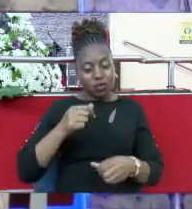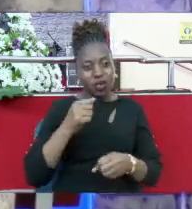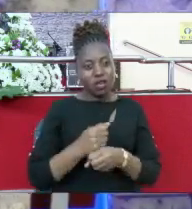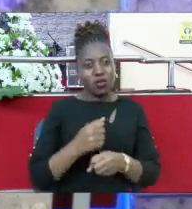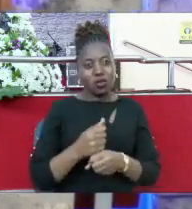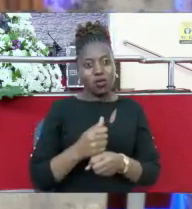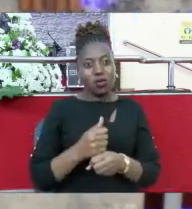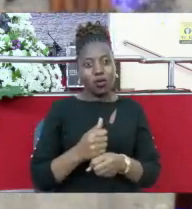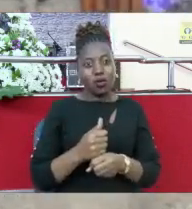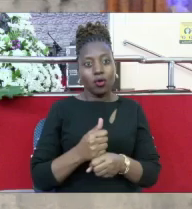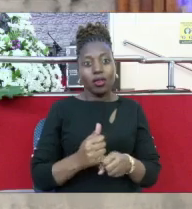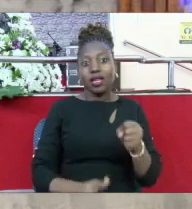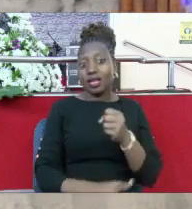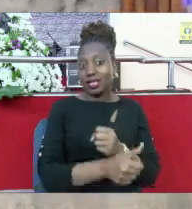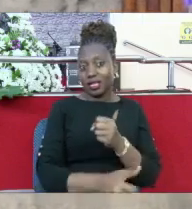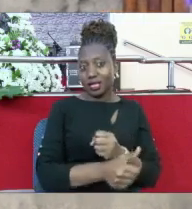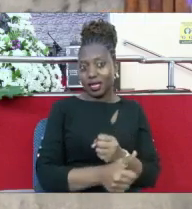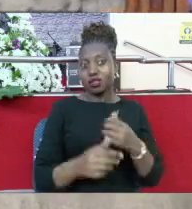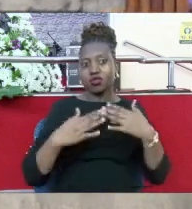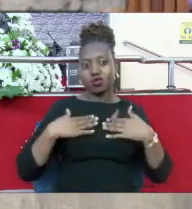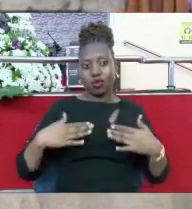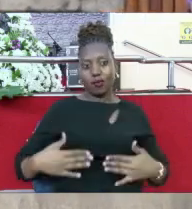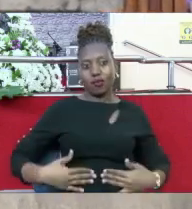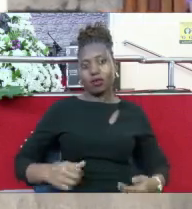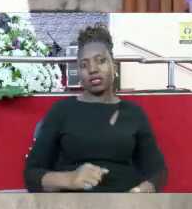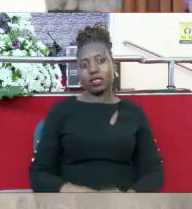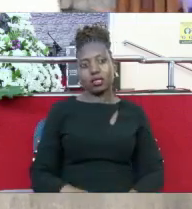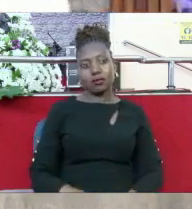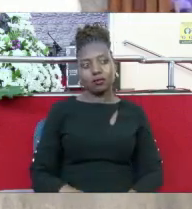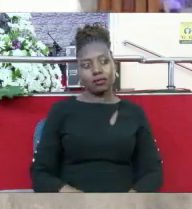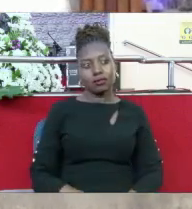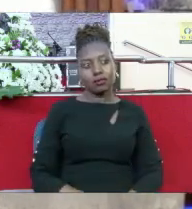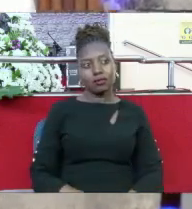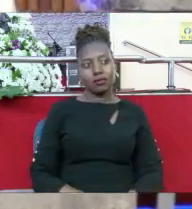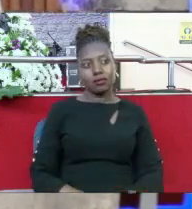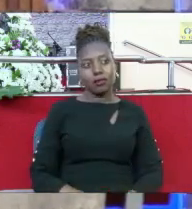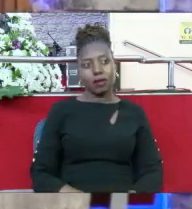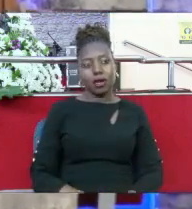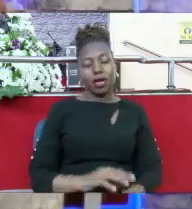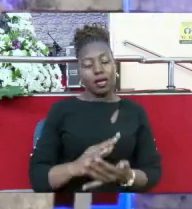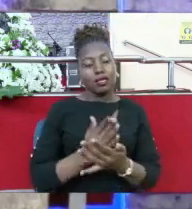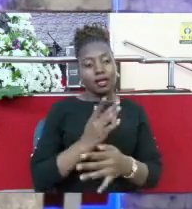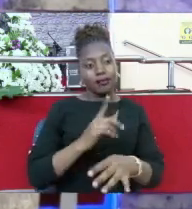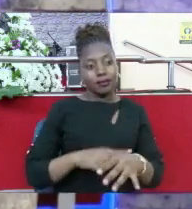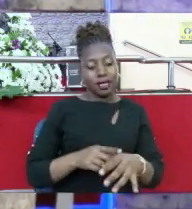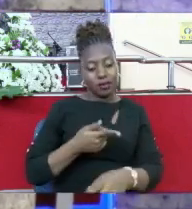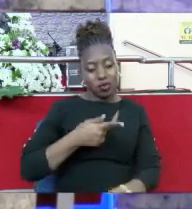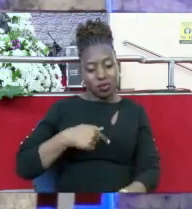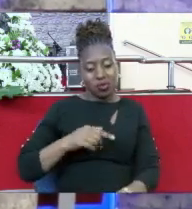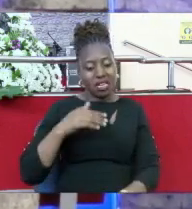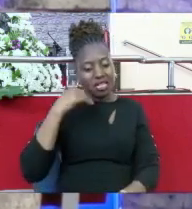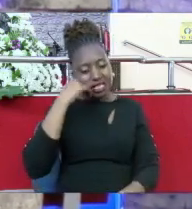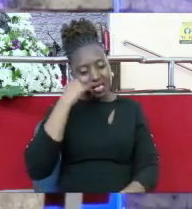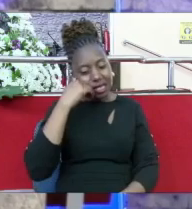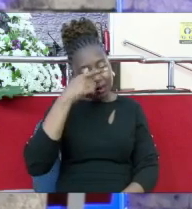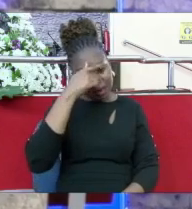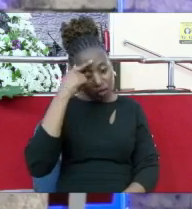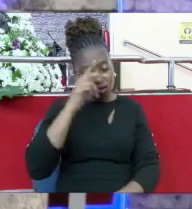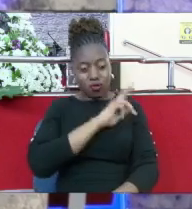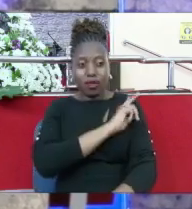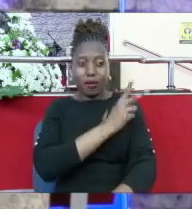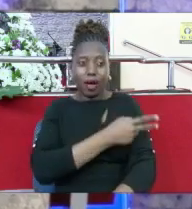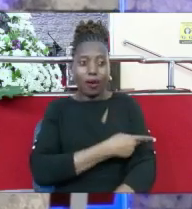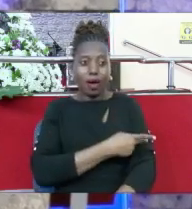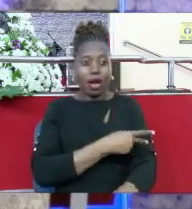kudhuru mili. But sometimes we are just sick because of the power of the enemy. Lakini wakati mingi tunagonjeka kwa sababu ya nguvu za